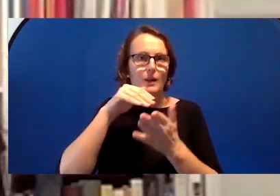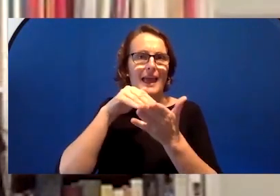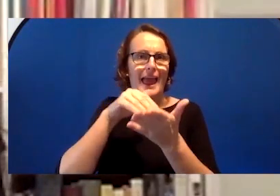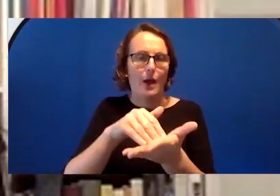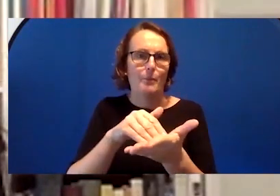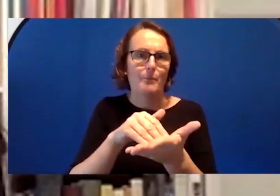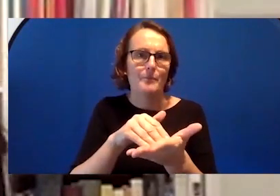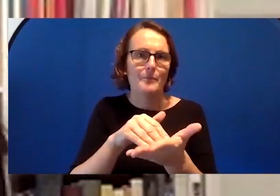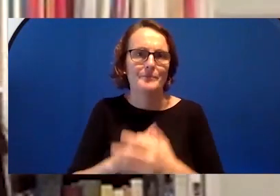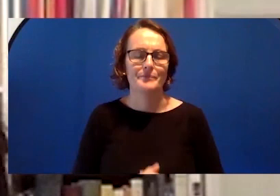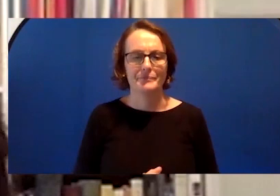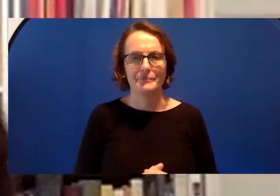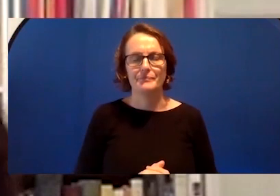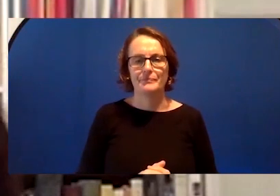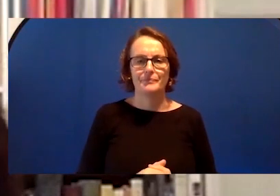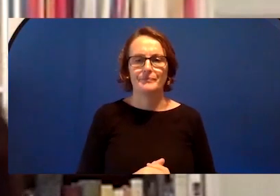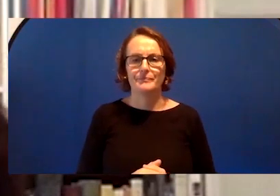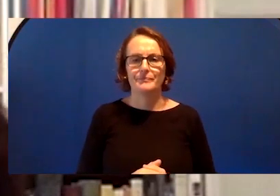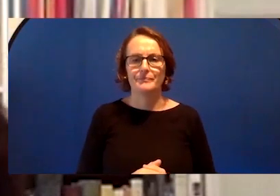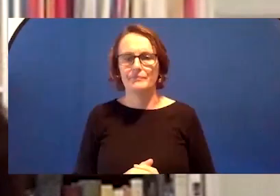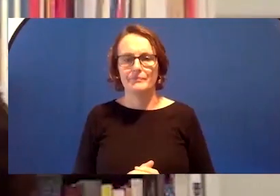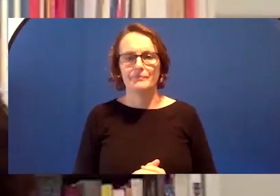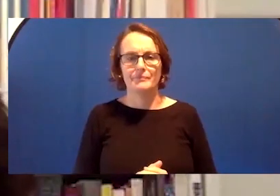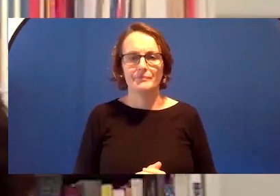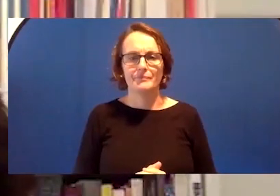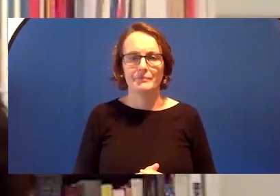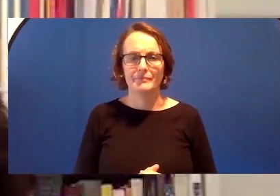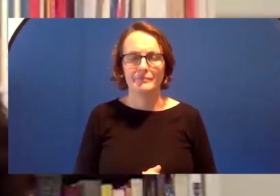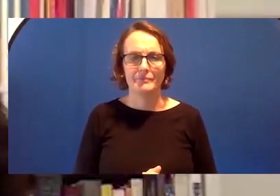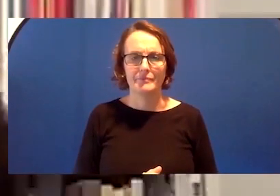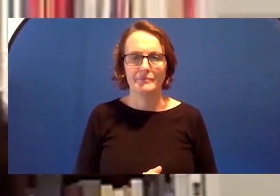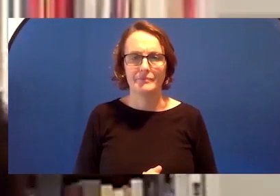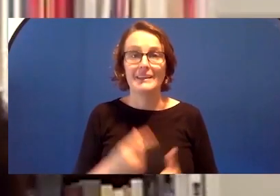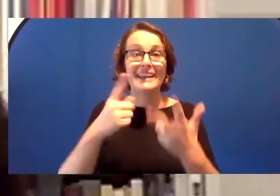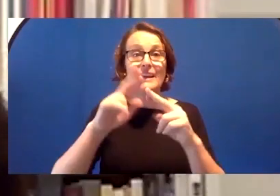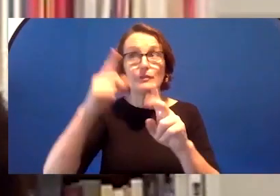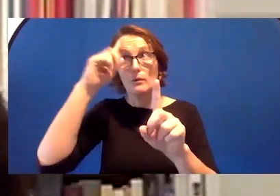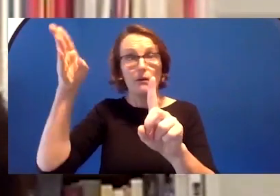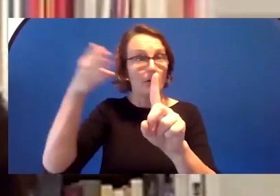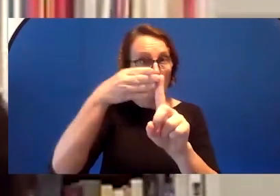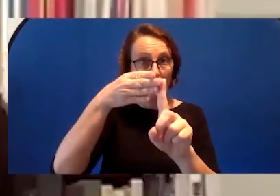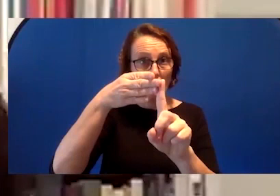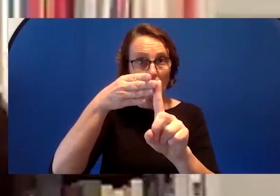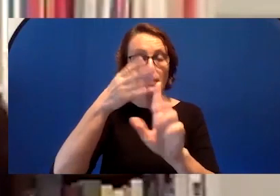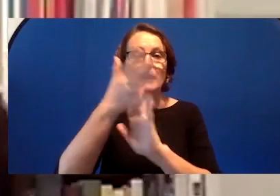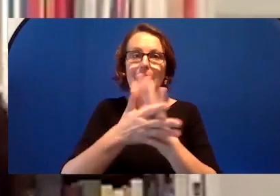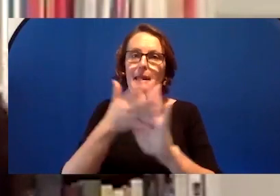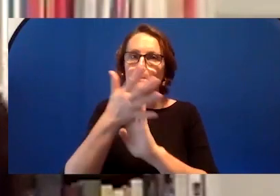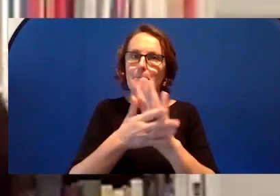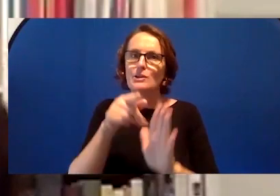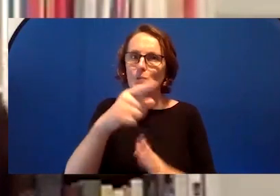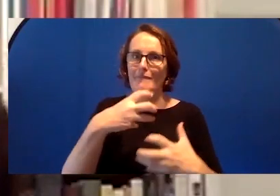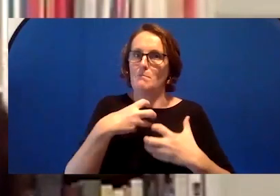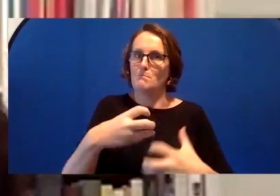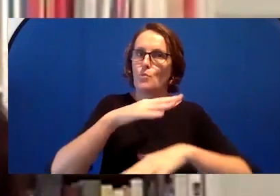mindfulness practice can help not only help you guide your attention to where you intend it to be, but it can also mean that you're spending